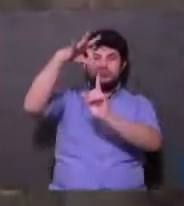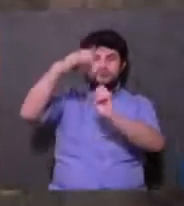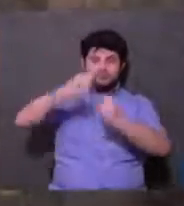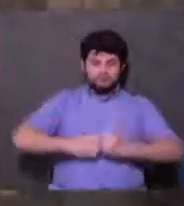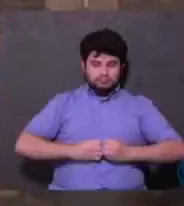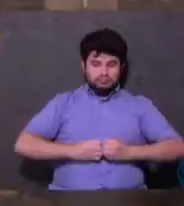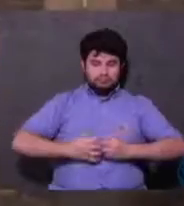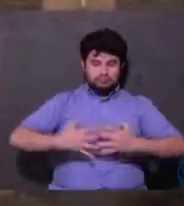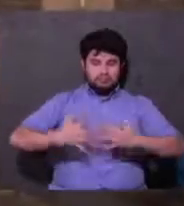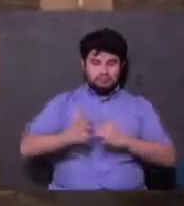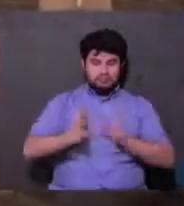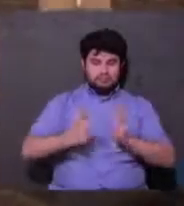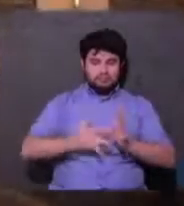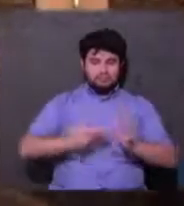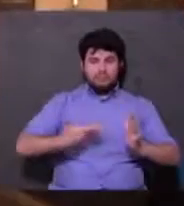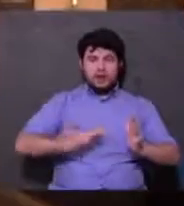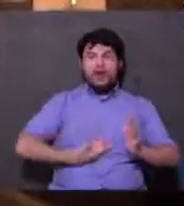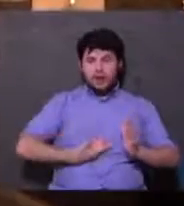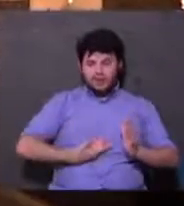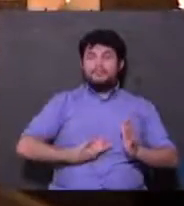womb, Jesus.